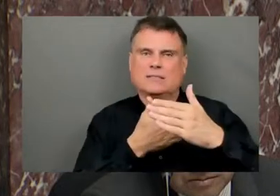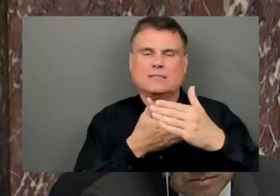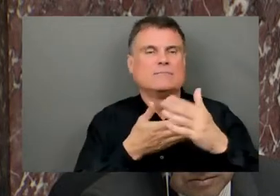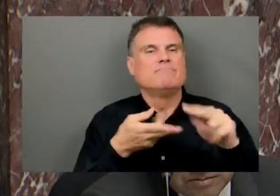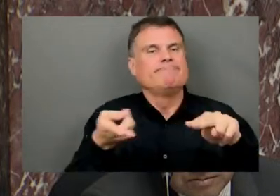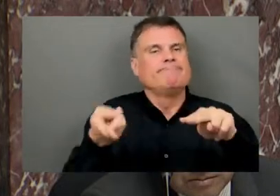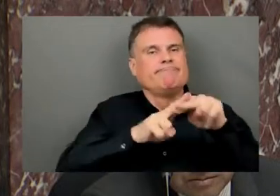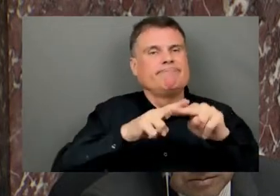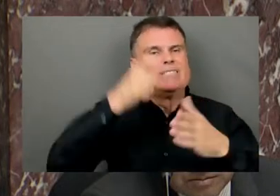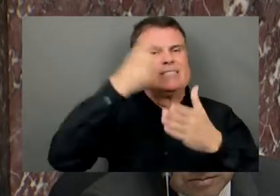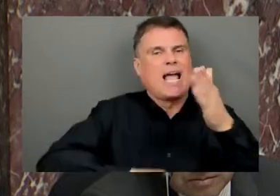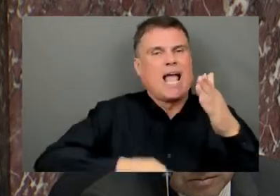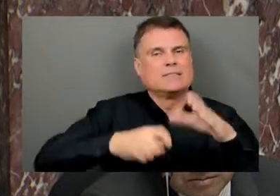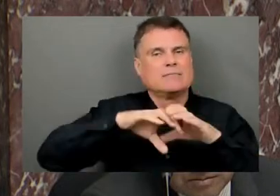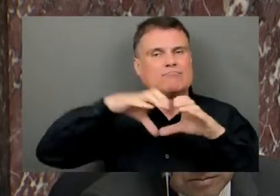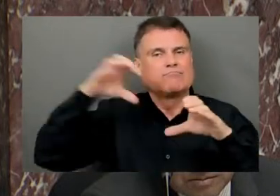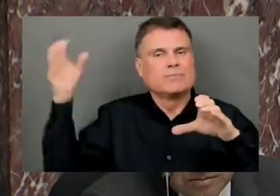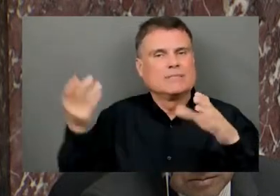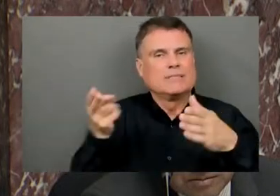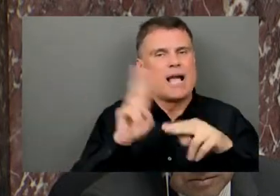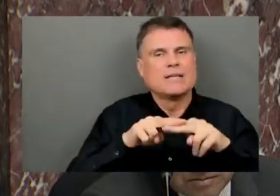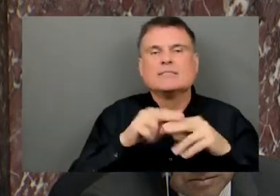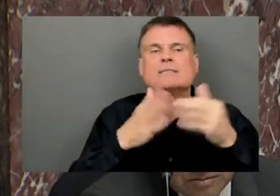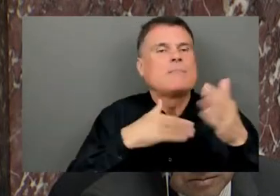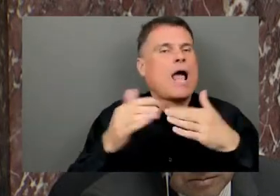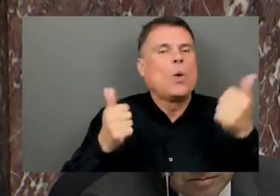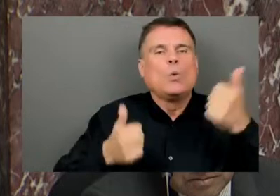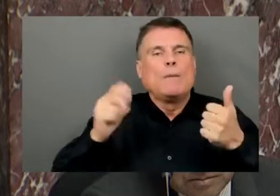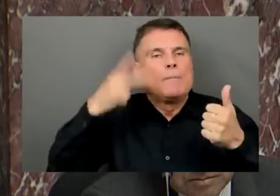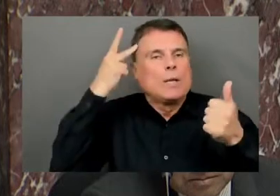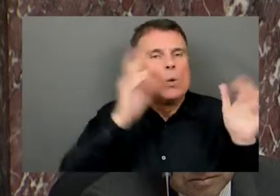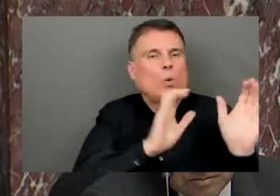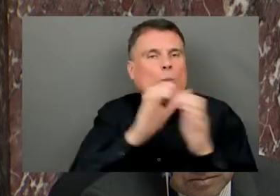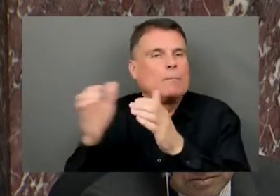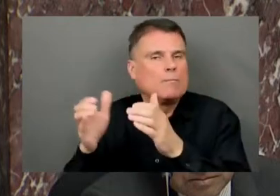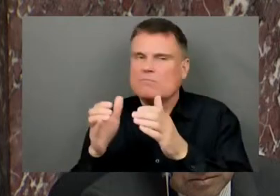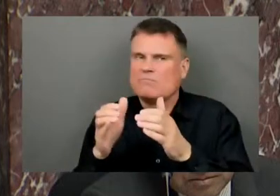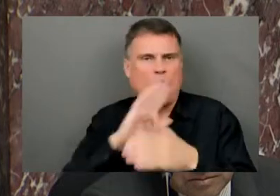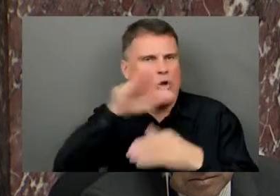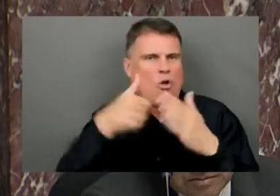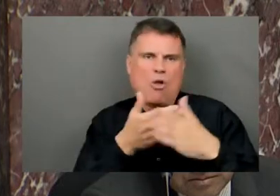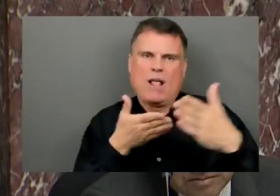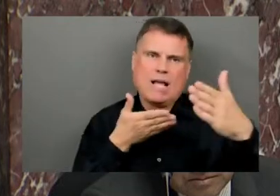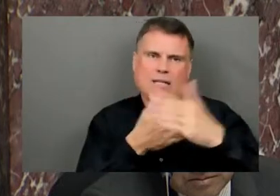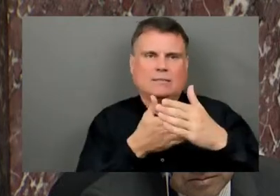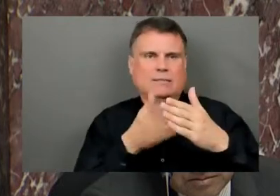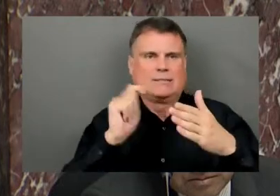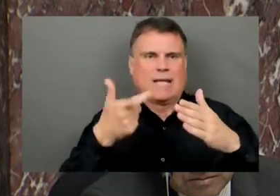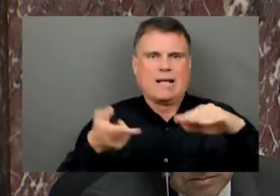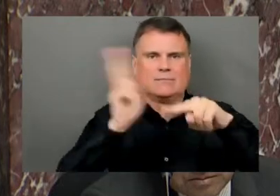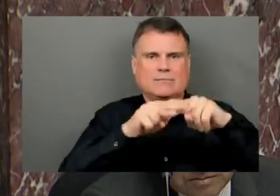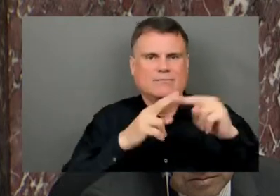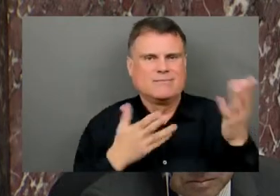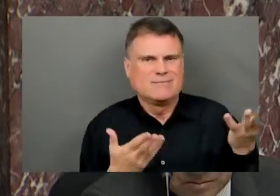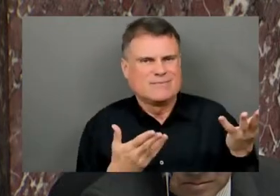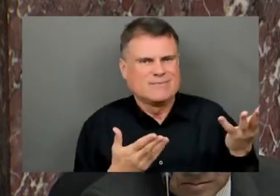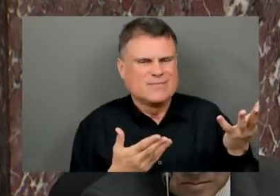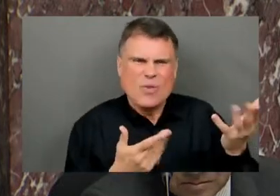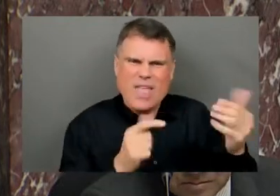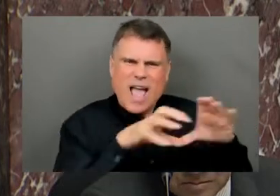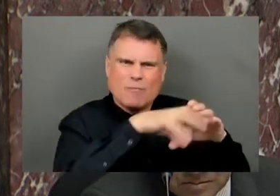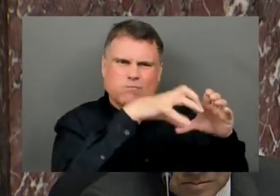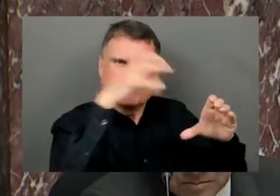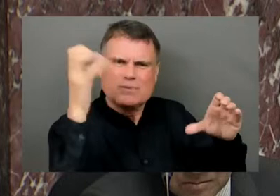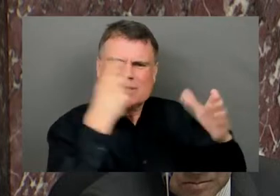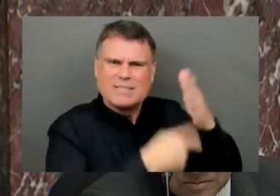guess what? They all are fighting the carbon tax, not this Premier. And what has this government done? They have forced